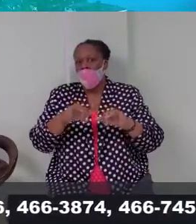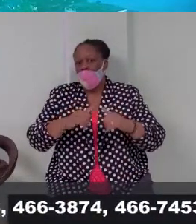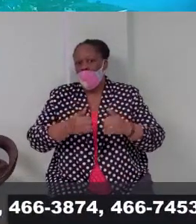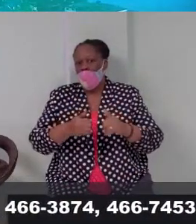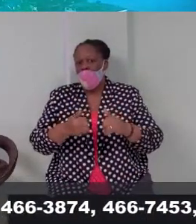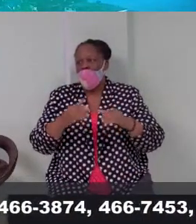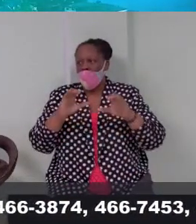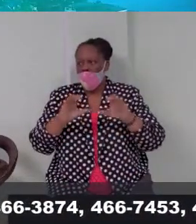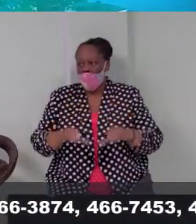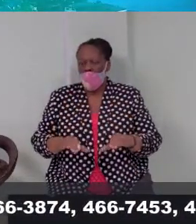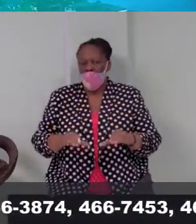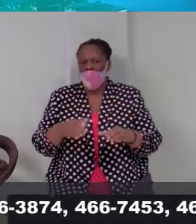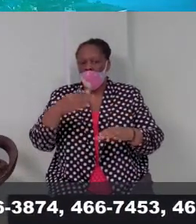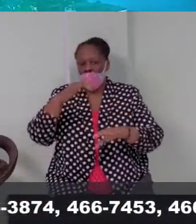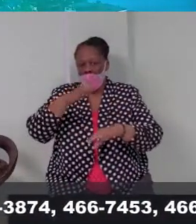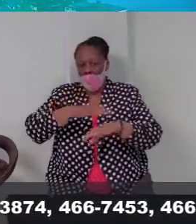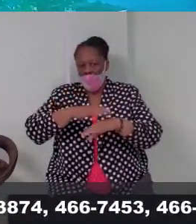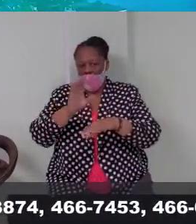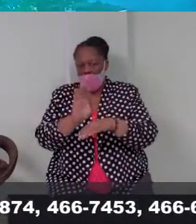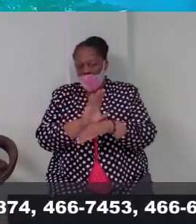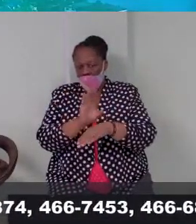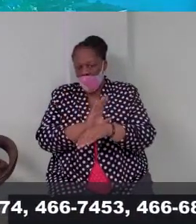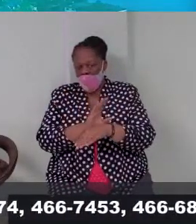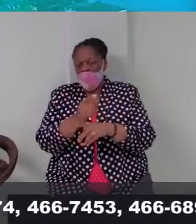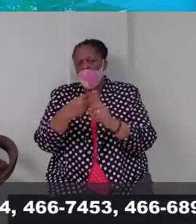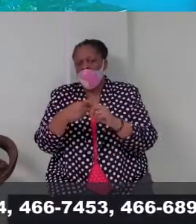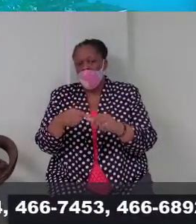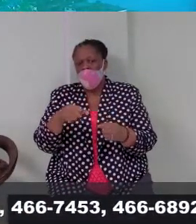Good afternoon all, and thank you, Mr. Williams.